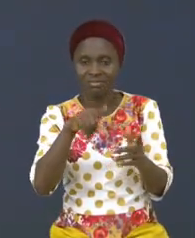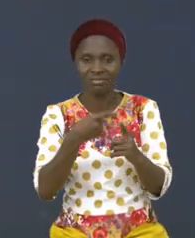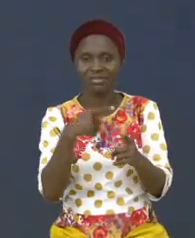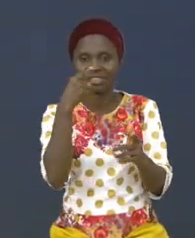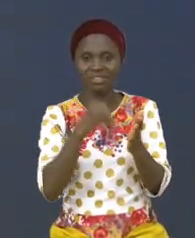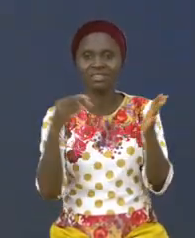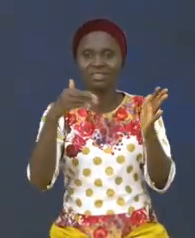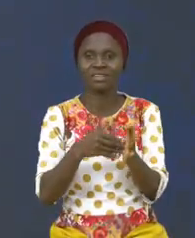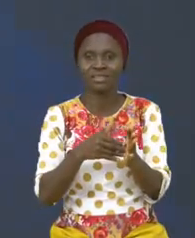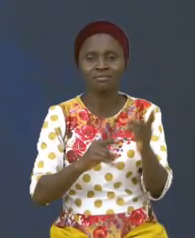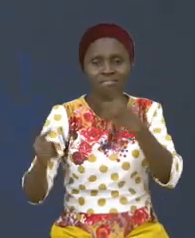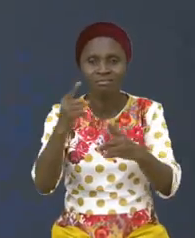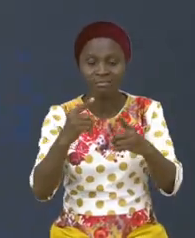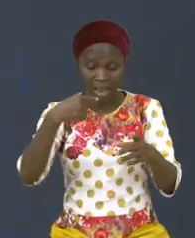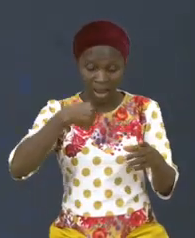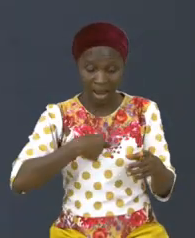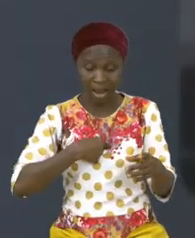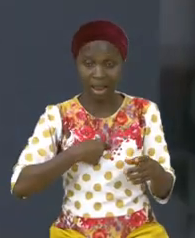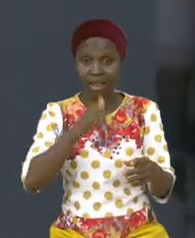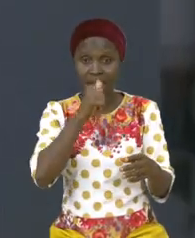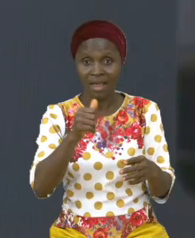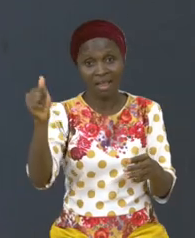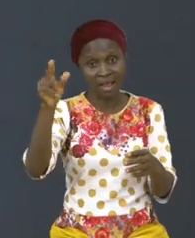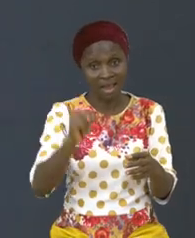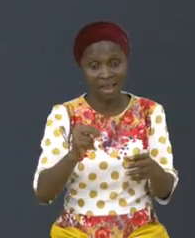I am an achiever.